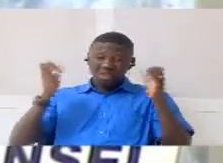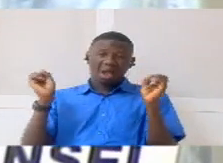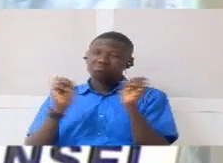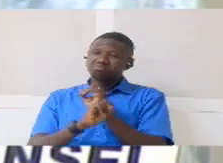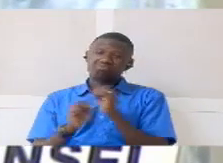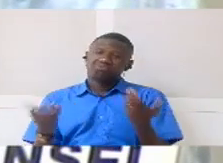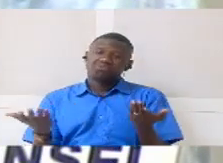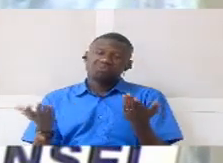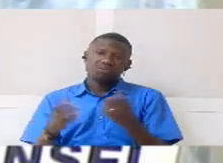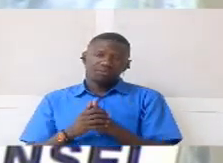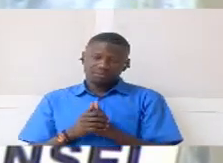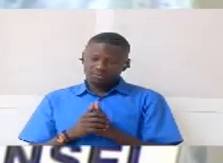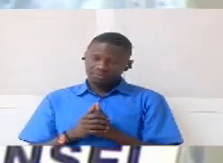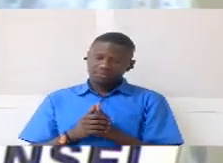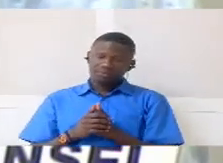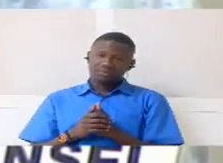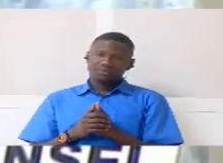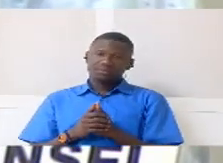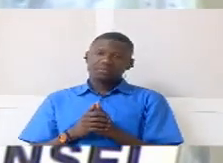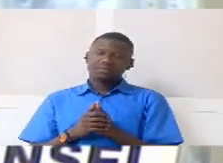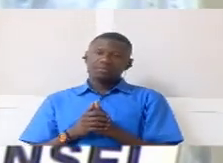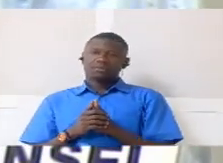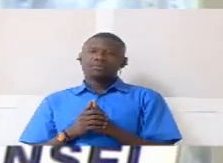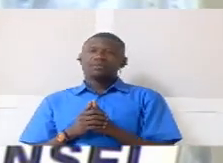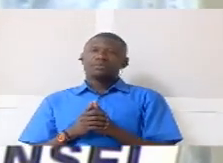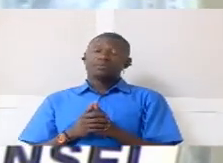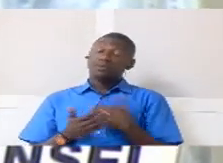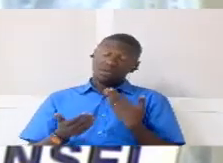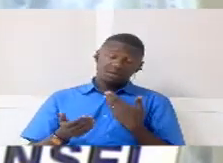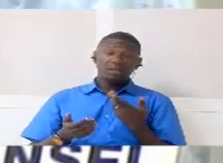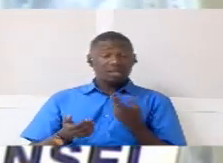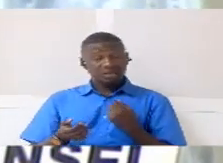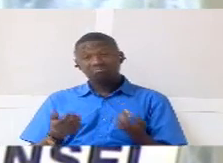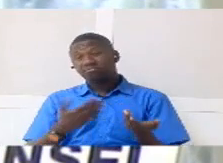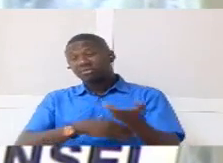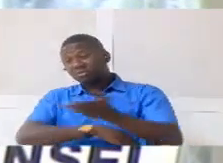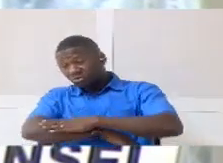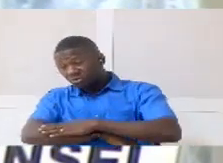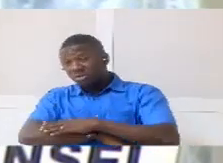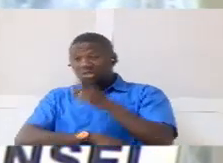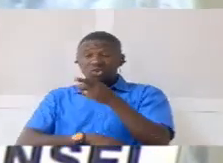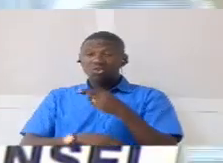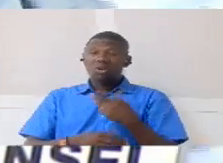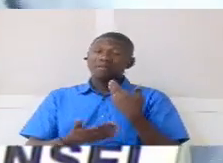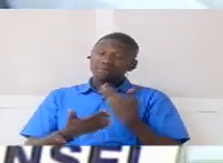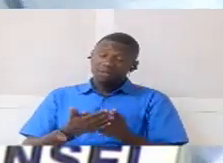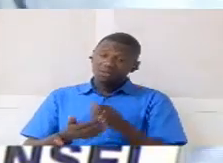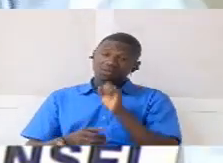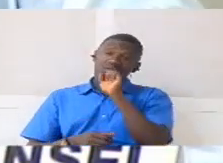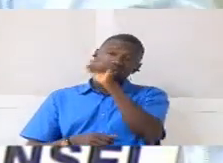And in closing, if you wish, you can give us points you about things